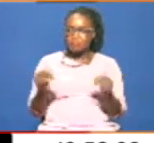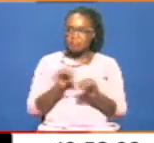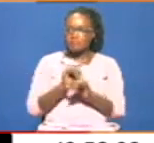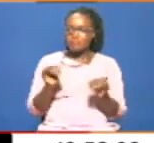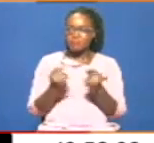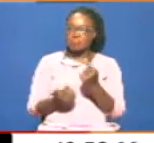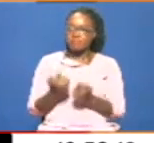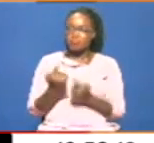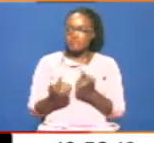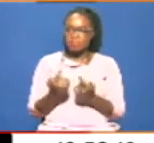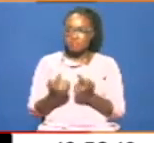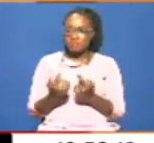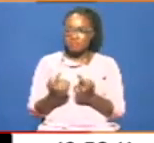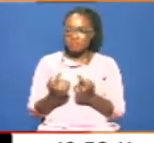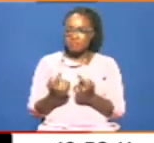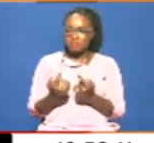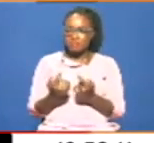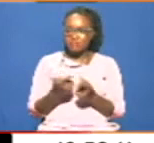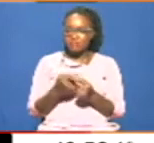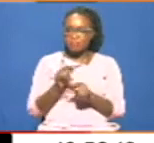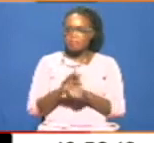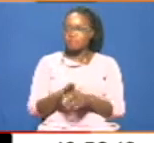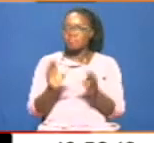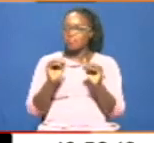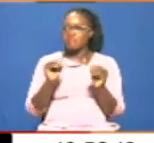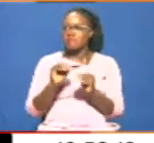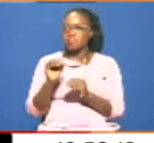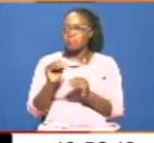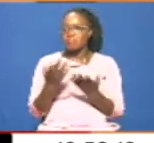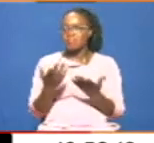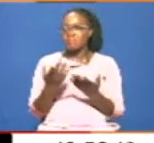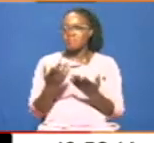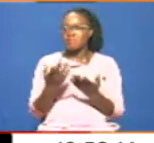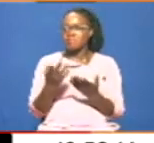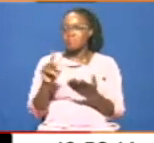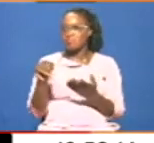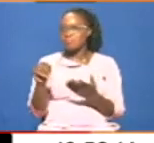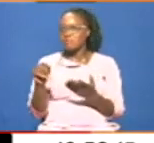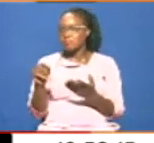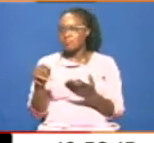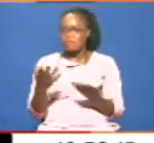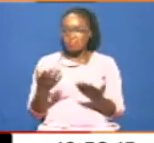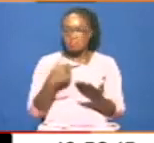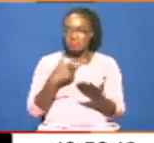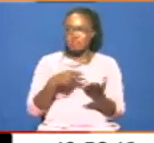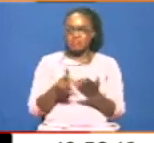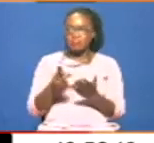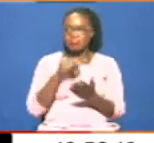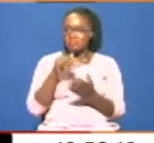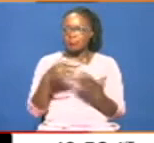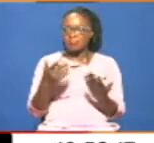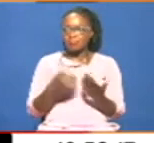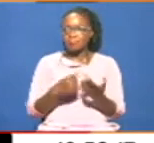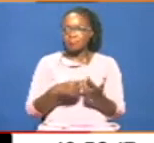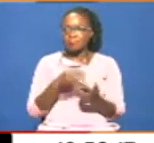mm-hmm. there is not going to be pressure. Affordability, you see, is a function of how will I pay for it? It's not so much about how much do I